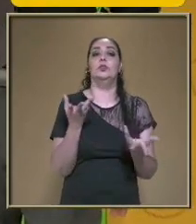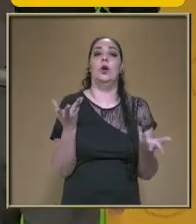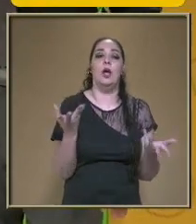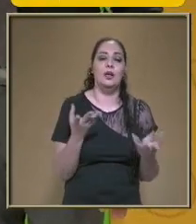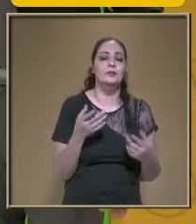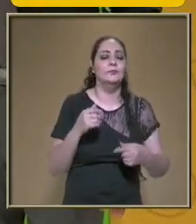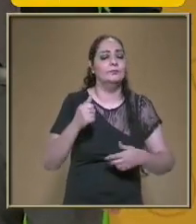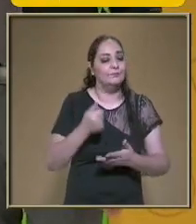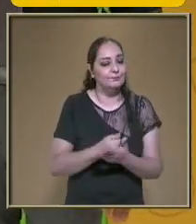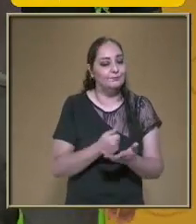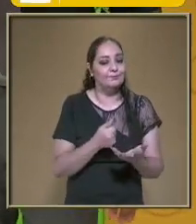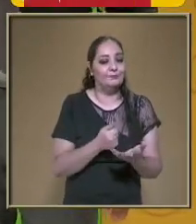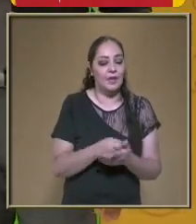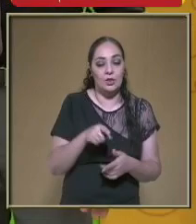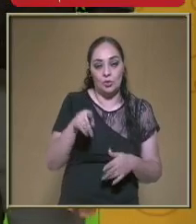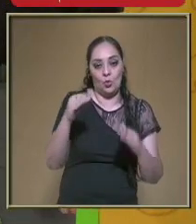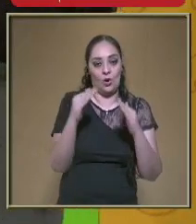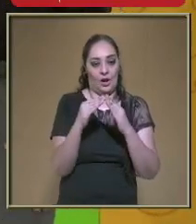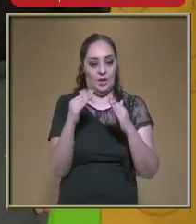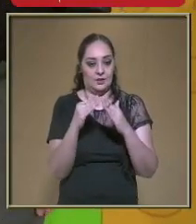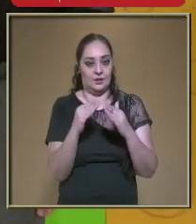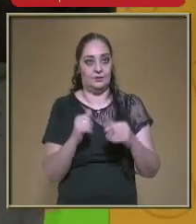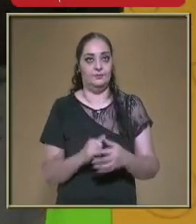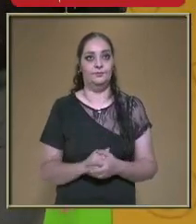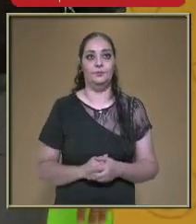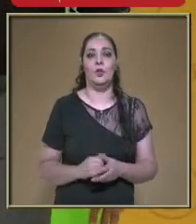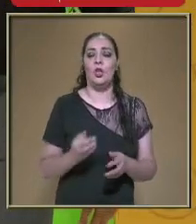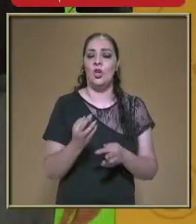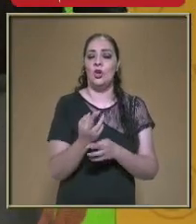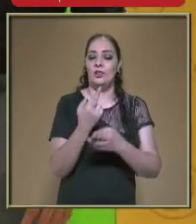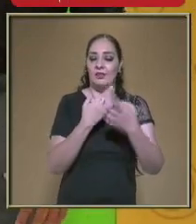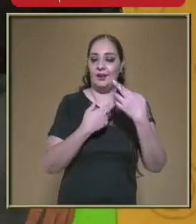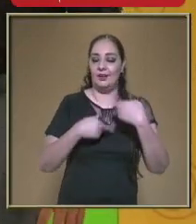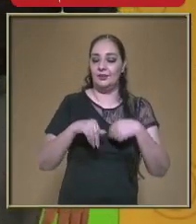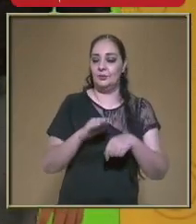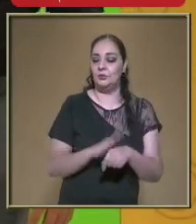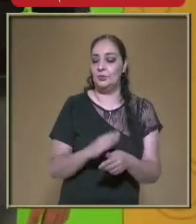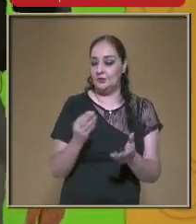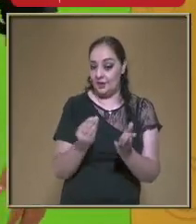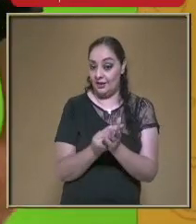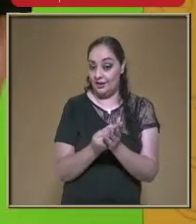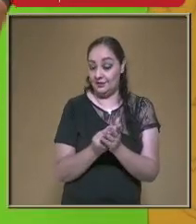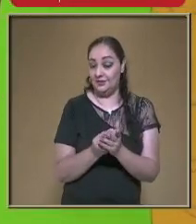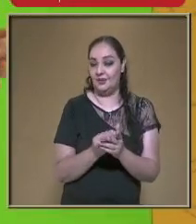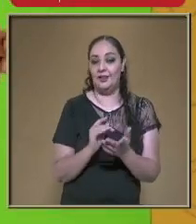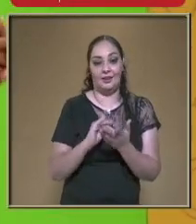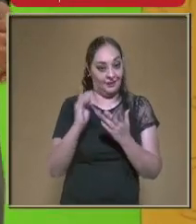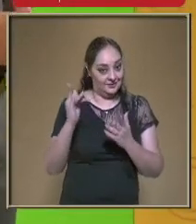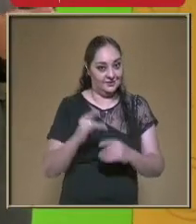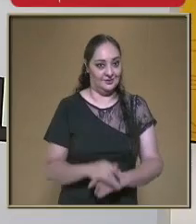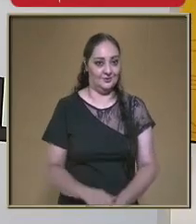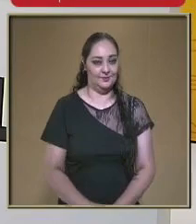continue working out in your house. Okay, we are going to return. Don't go away. Thank you.